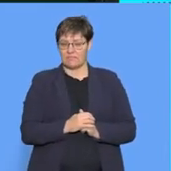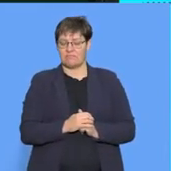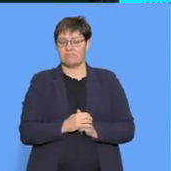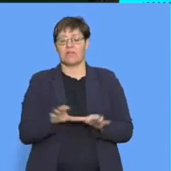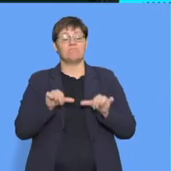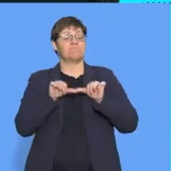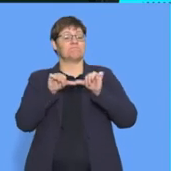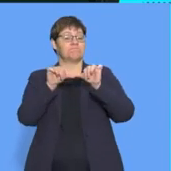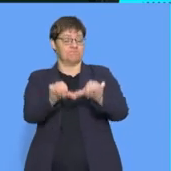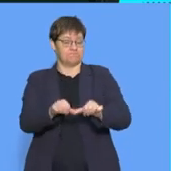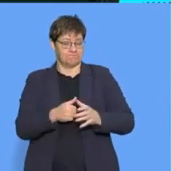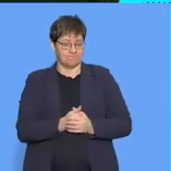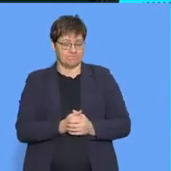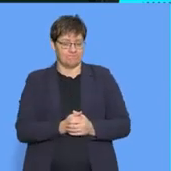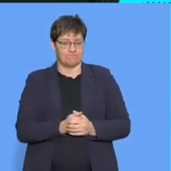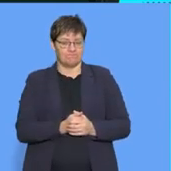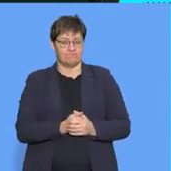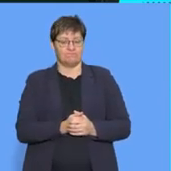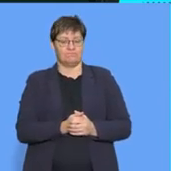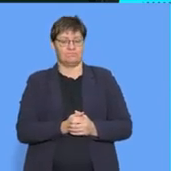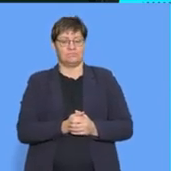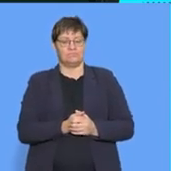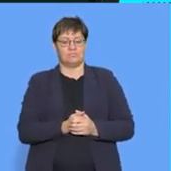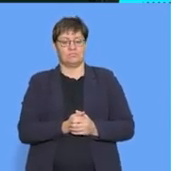problem. Let's continue with that.